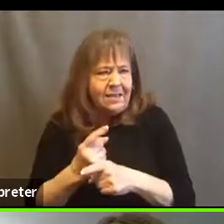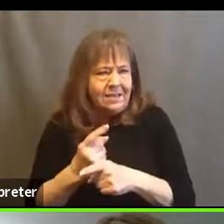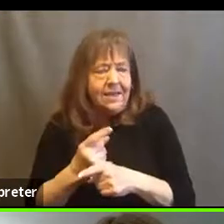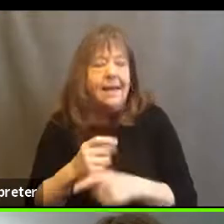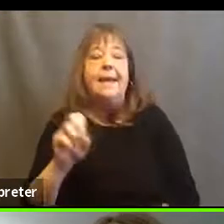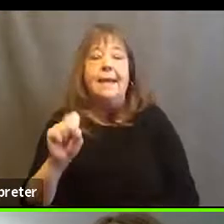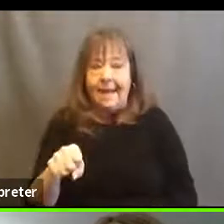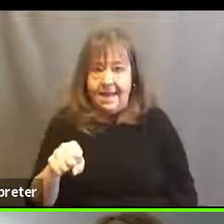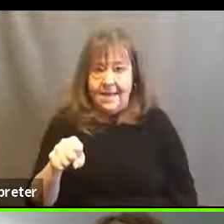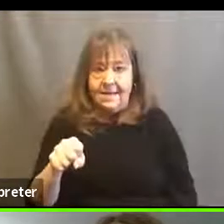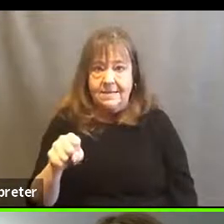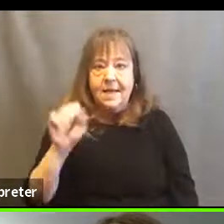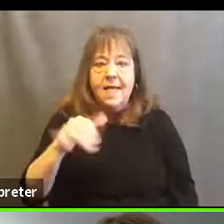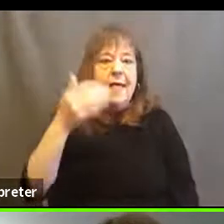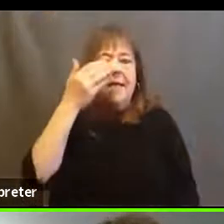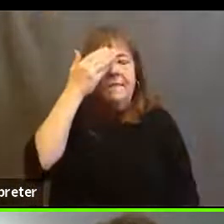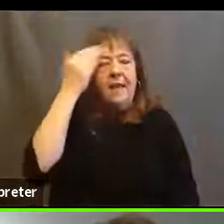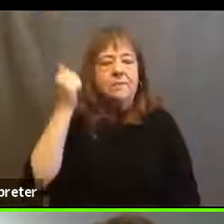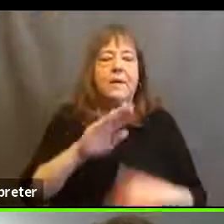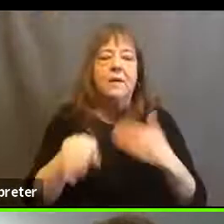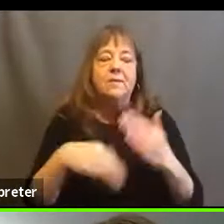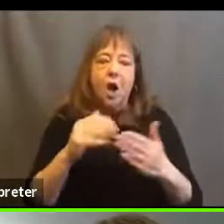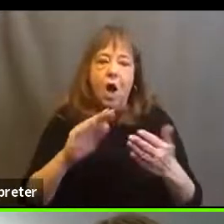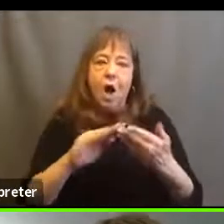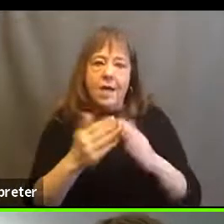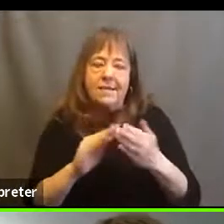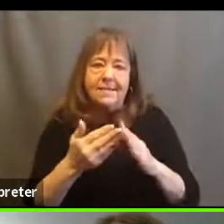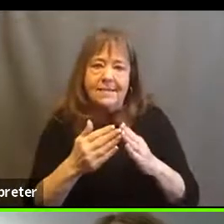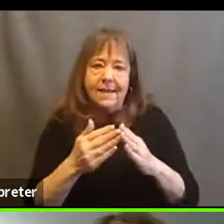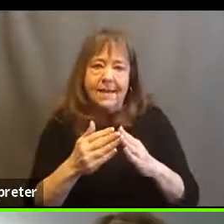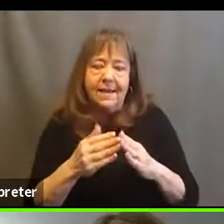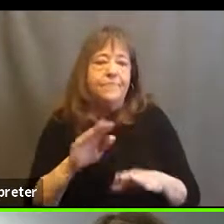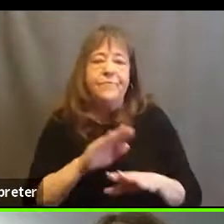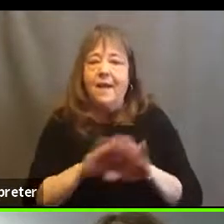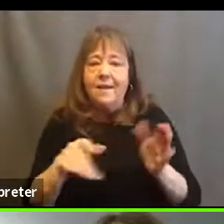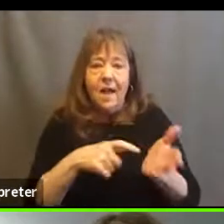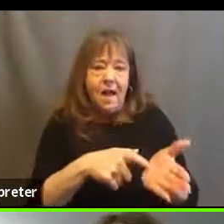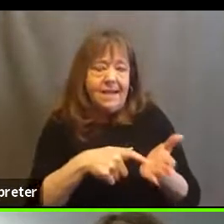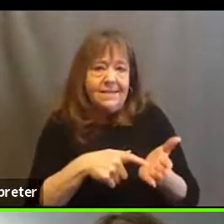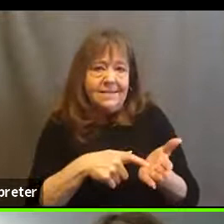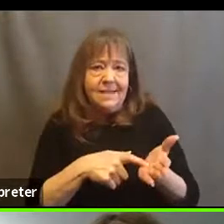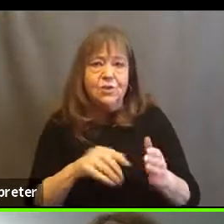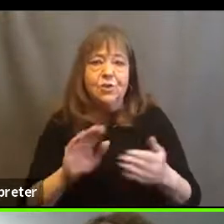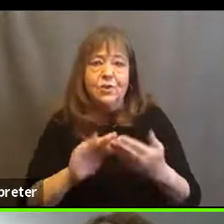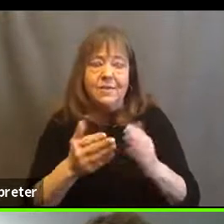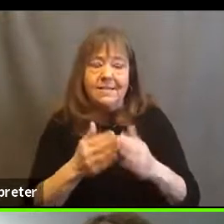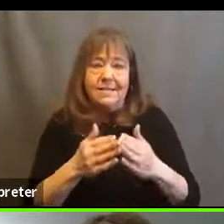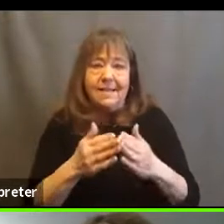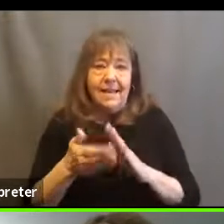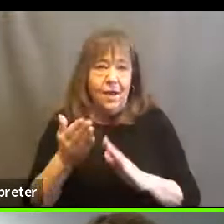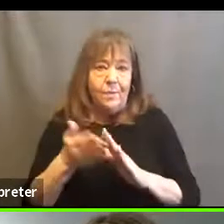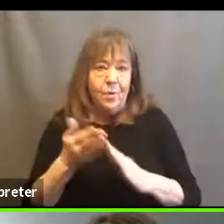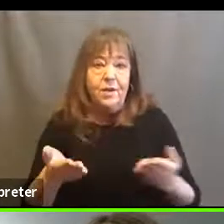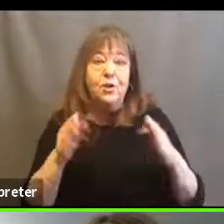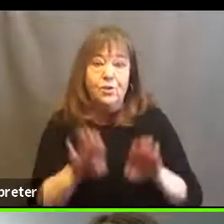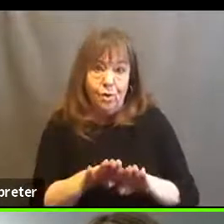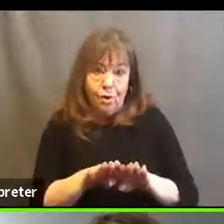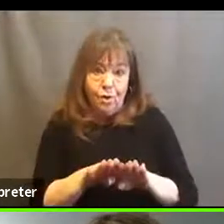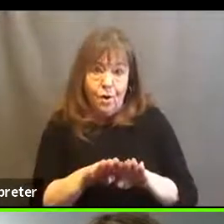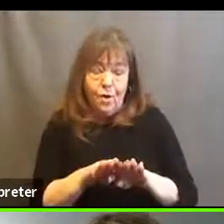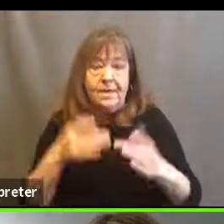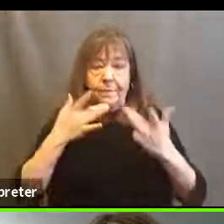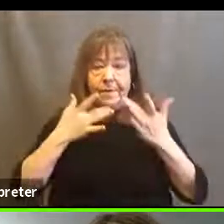Yes, sir. That's because all city operations, or those non-essential city operations, are currently closed to